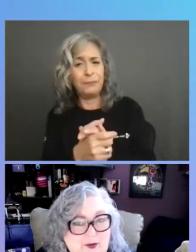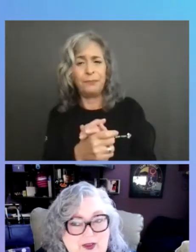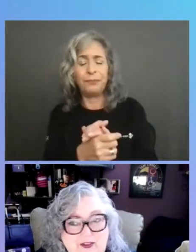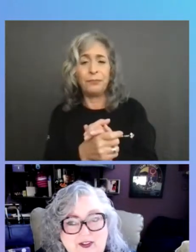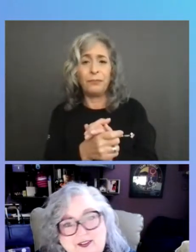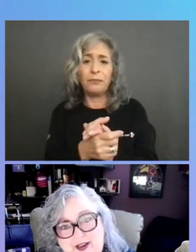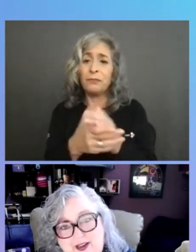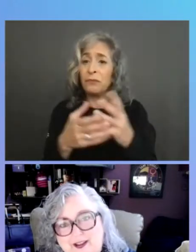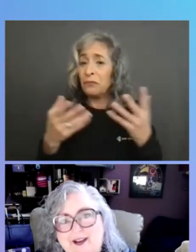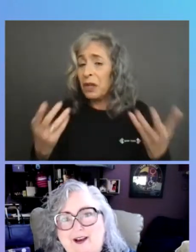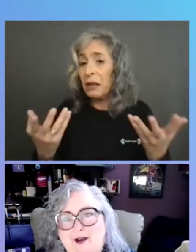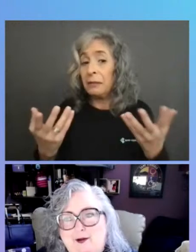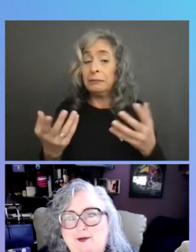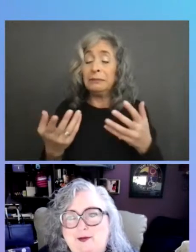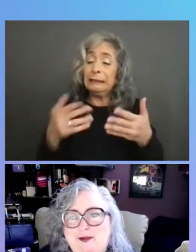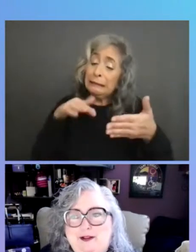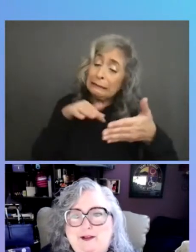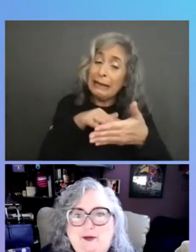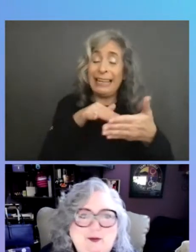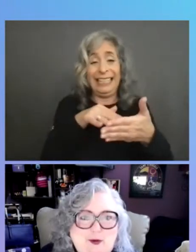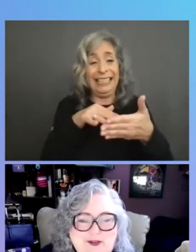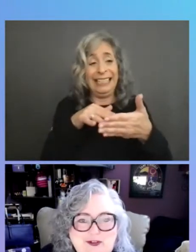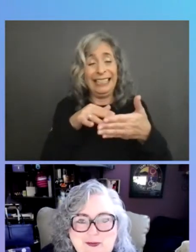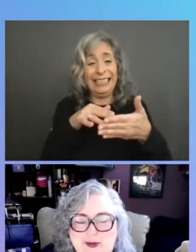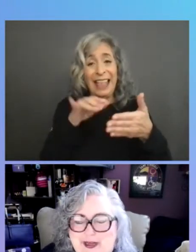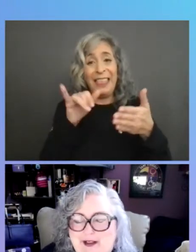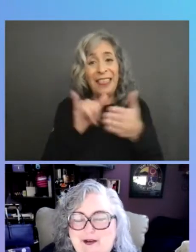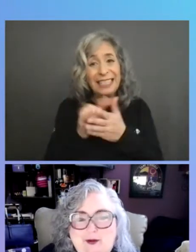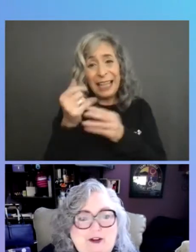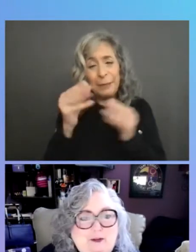time since we've actually studied. So that's a bit more